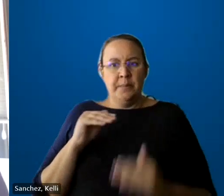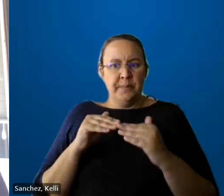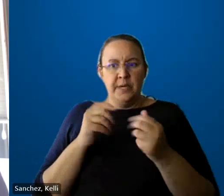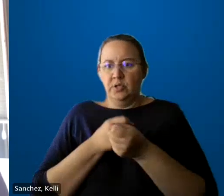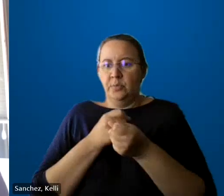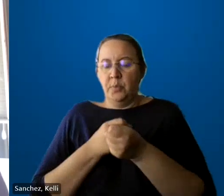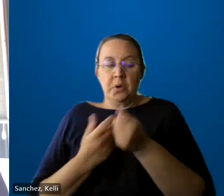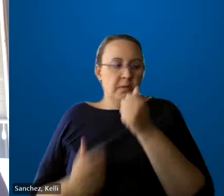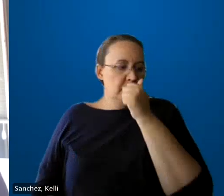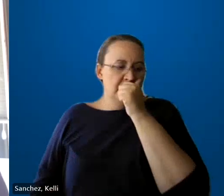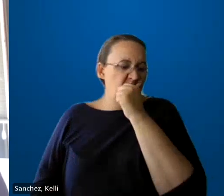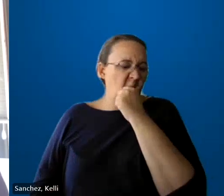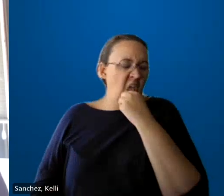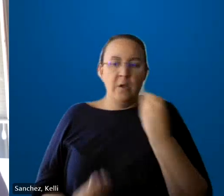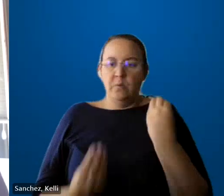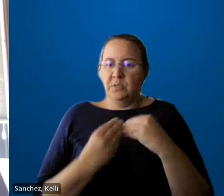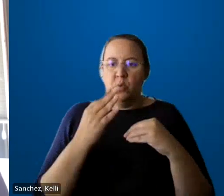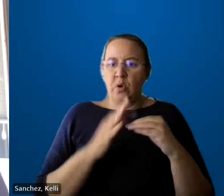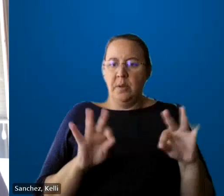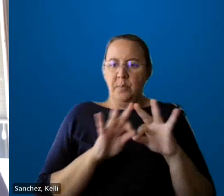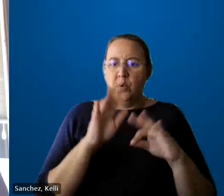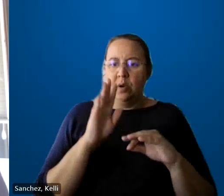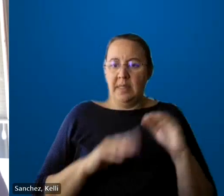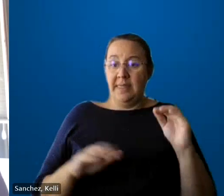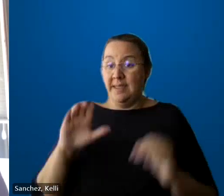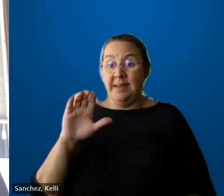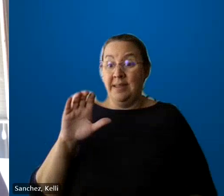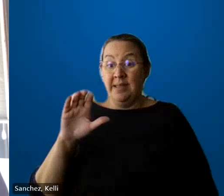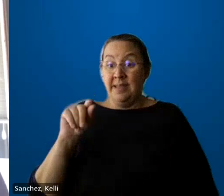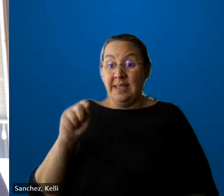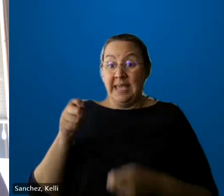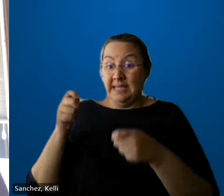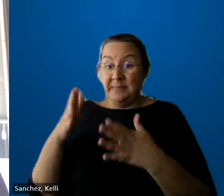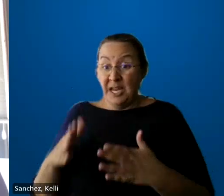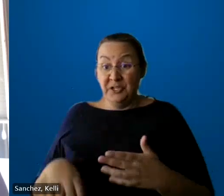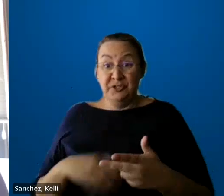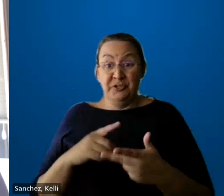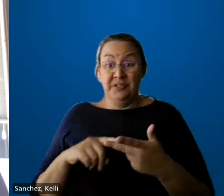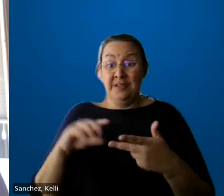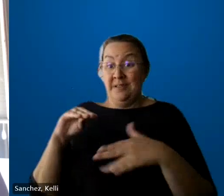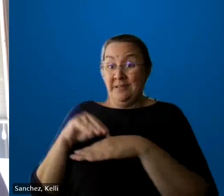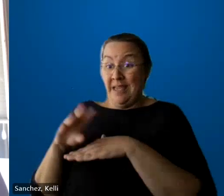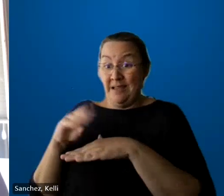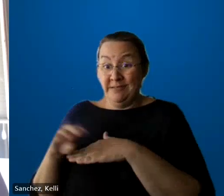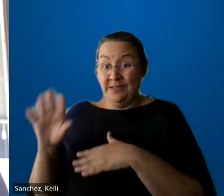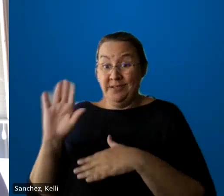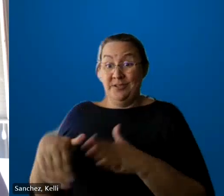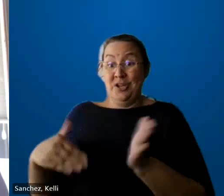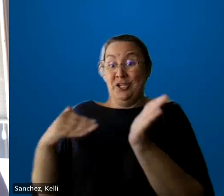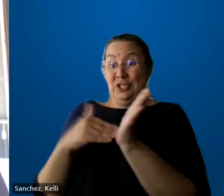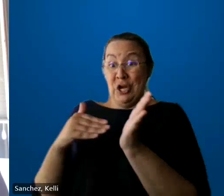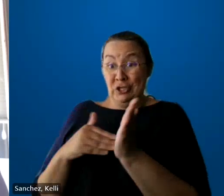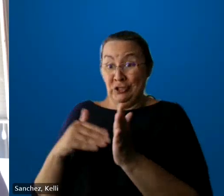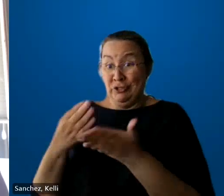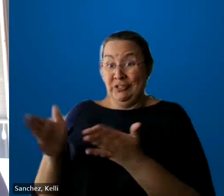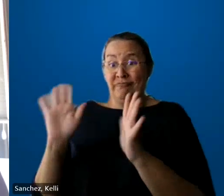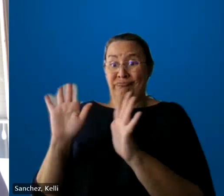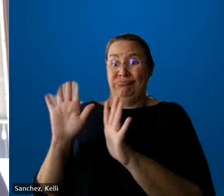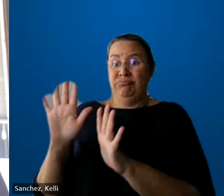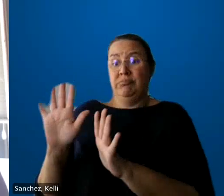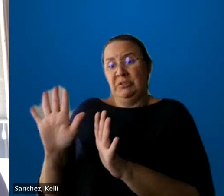was almost more important to me than case management, counseling, any doctoral